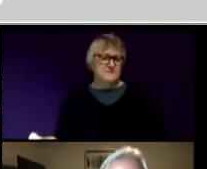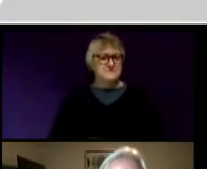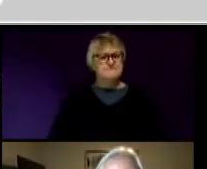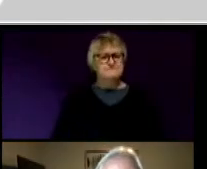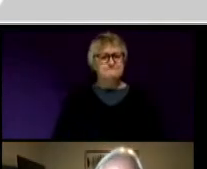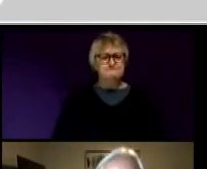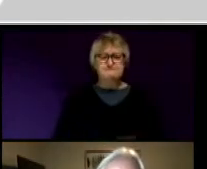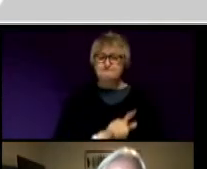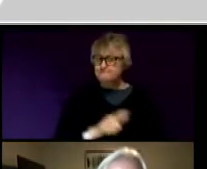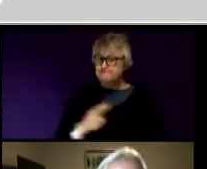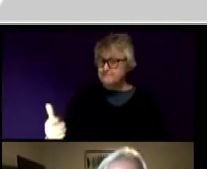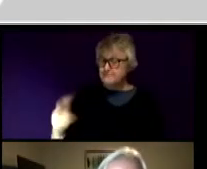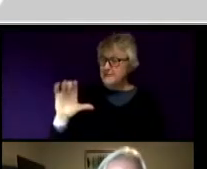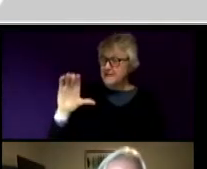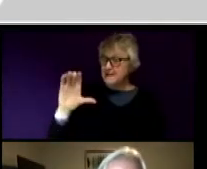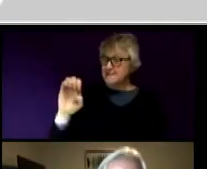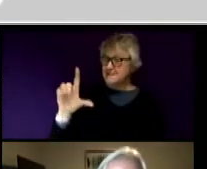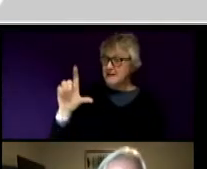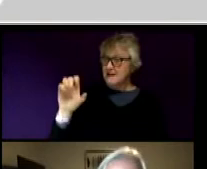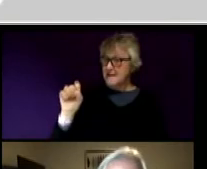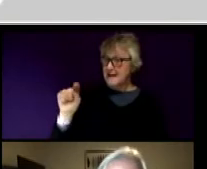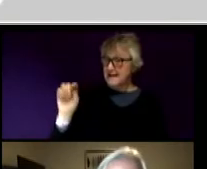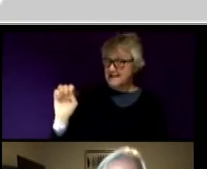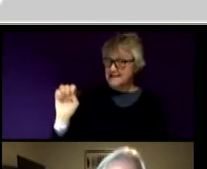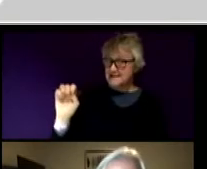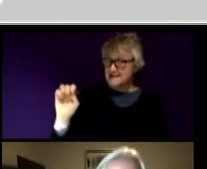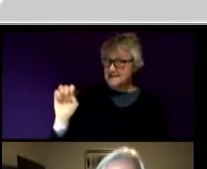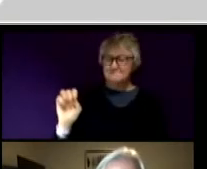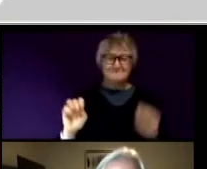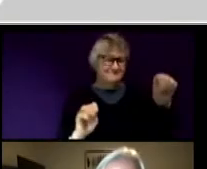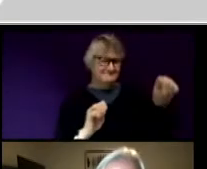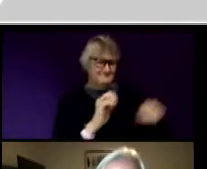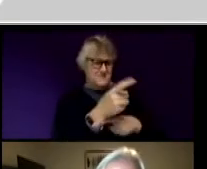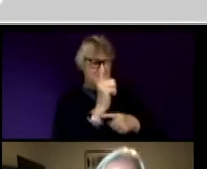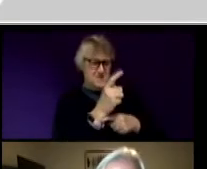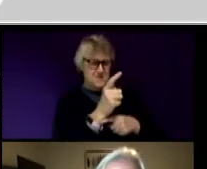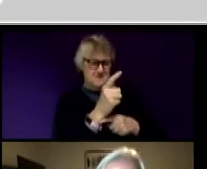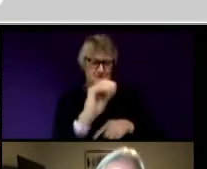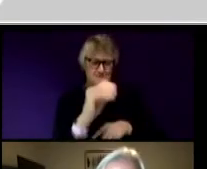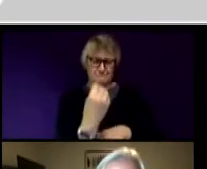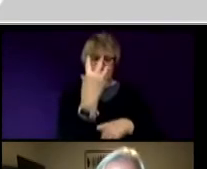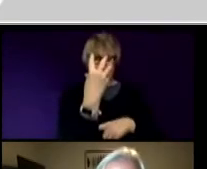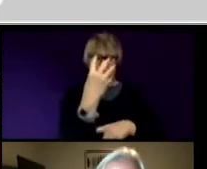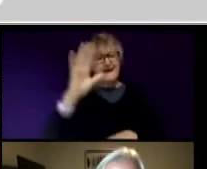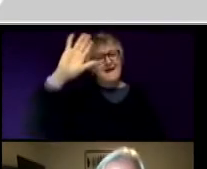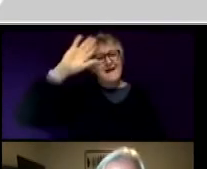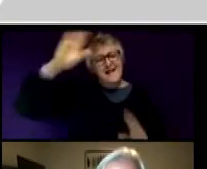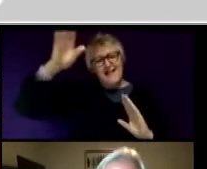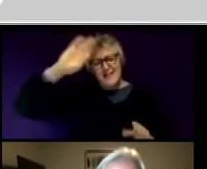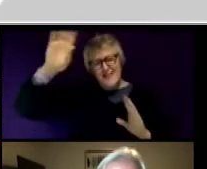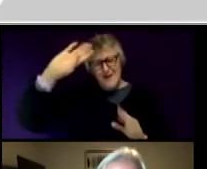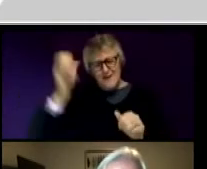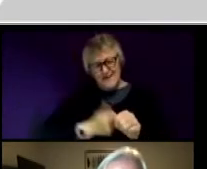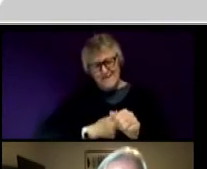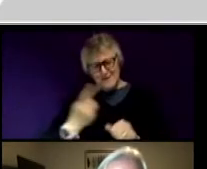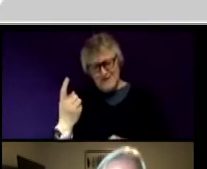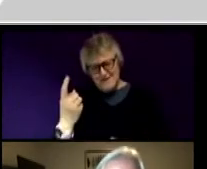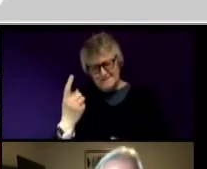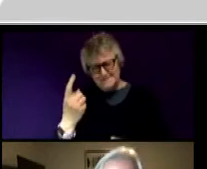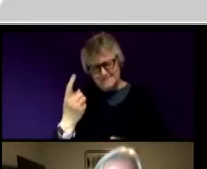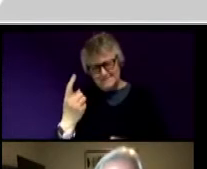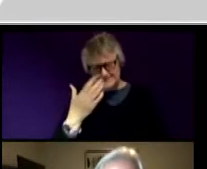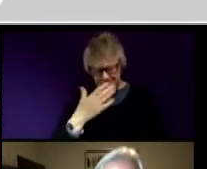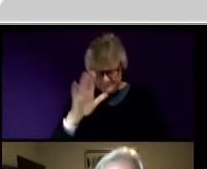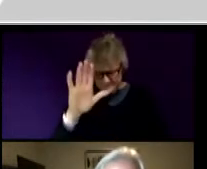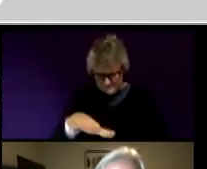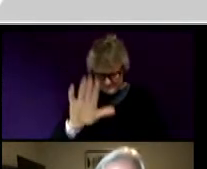Yes, just a moment here. Let me get my camera on. Hello, everyone. Hello. And good afternoon.